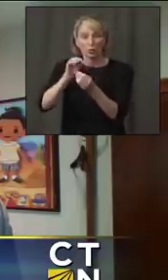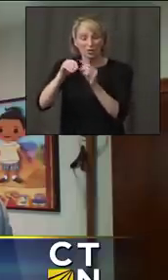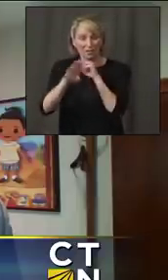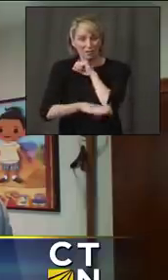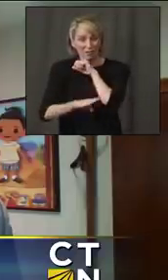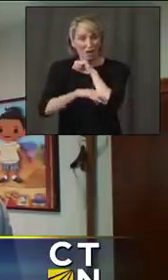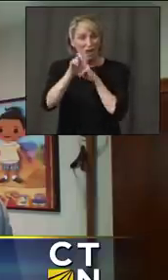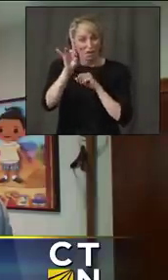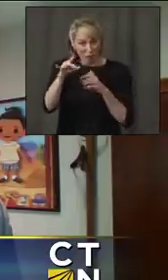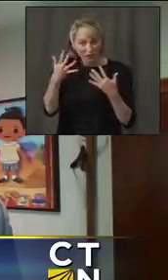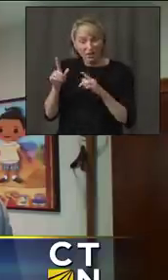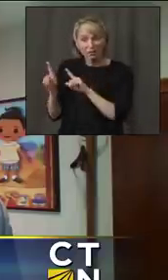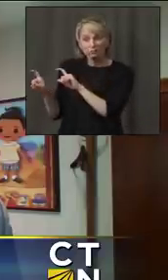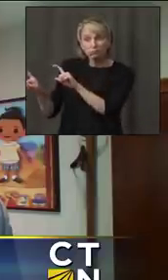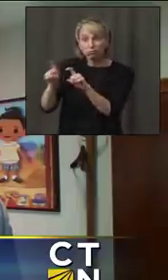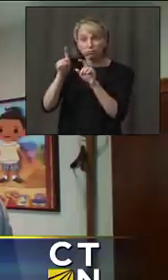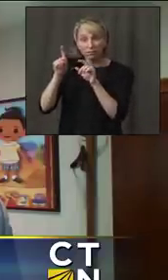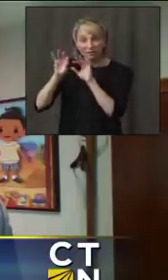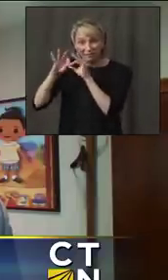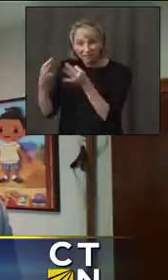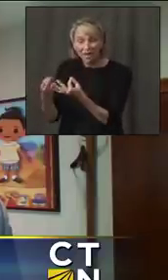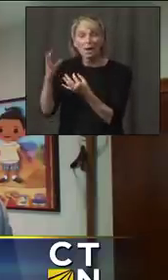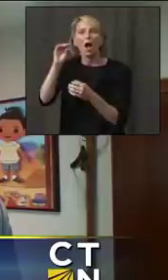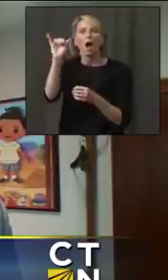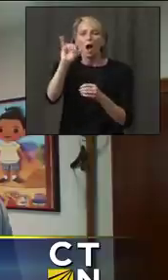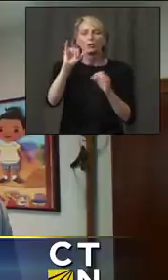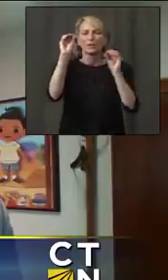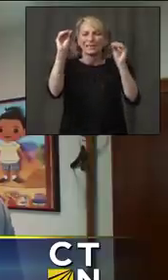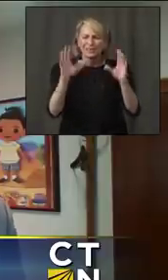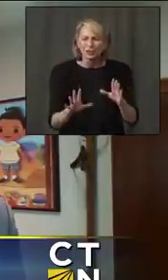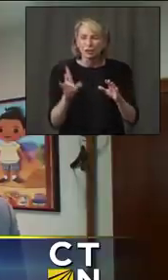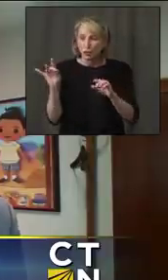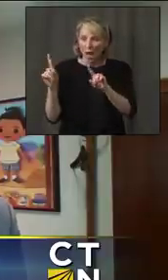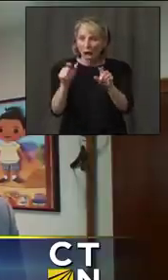many teachers might not be returning to the classroom? Sorry for the confusion.